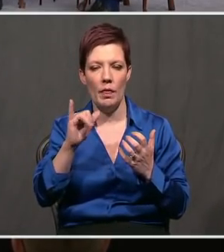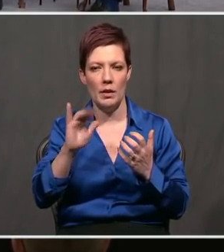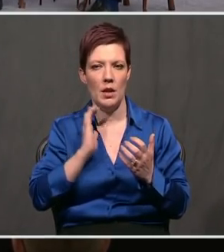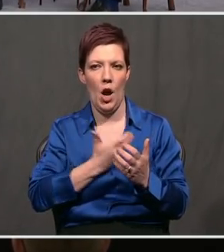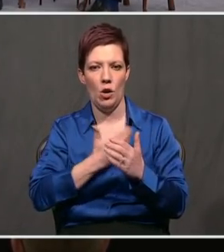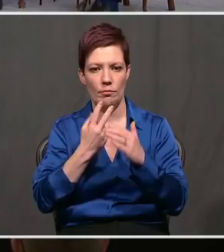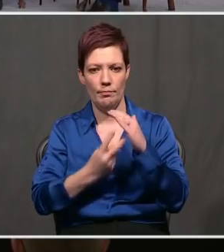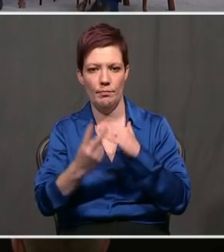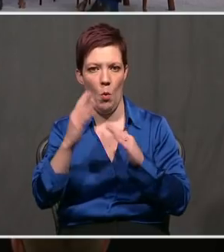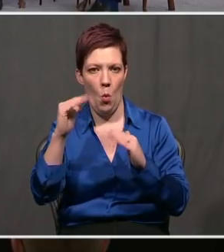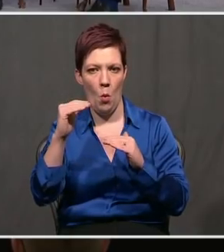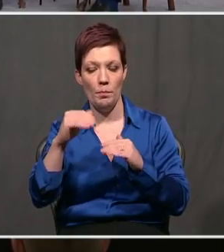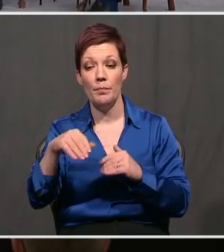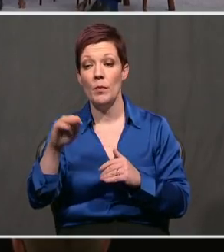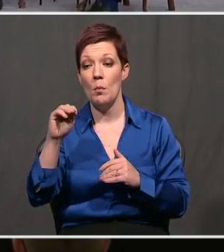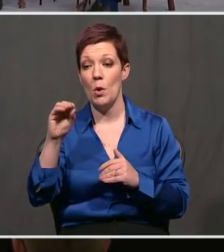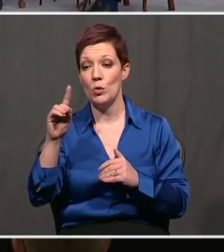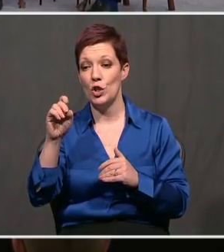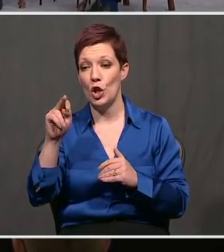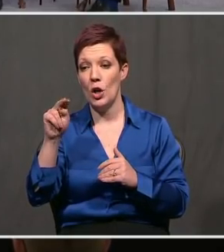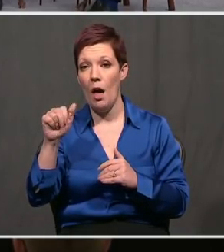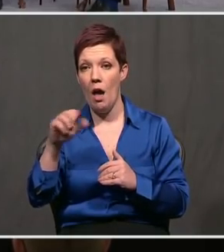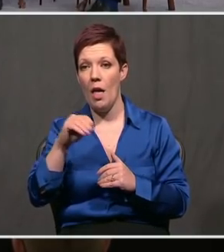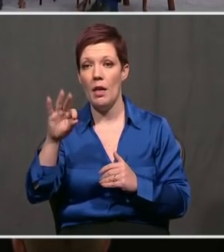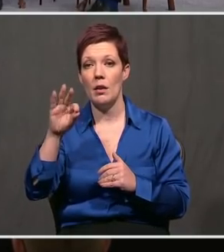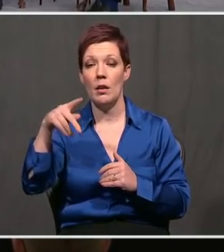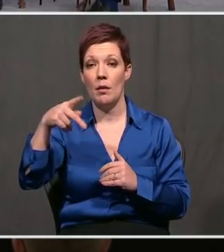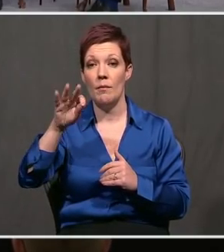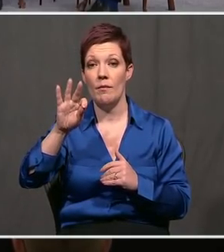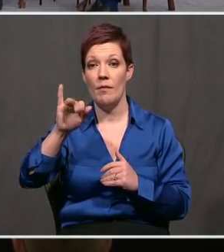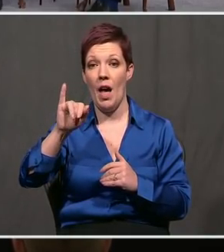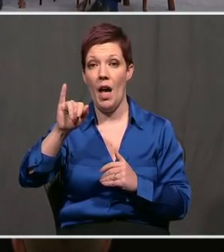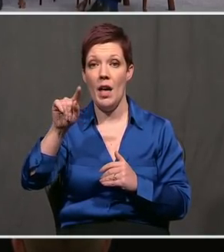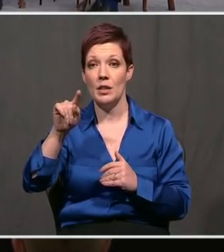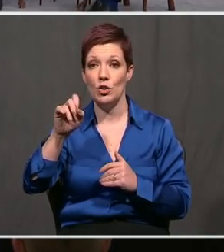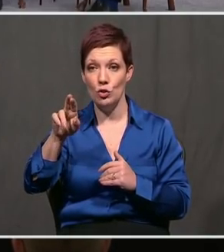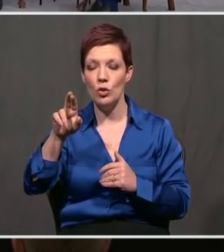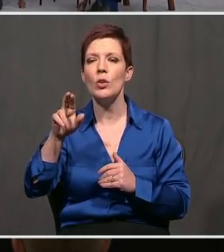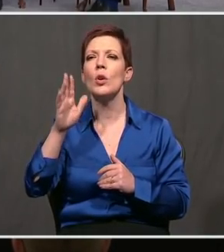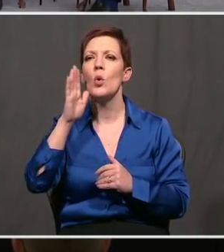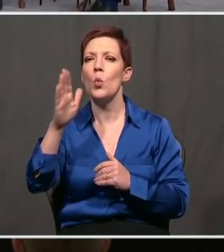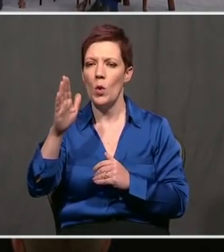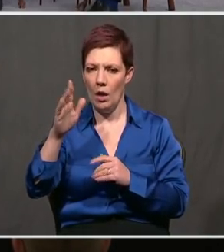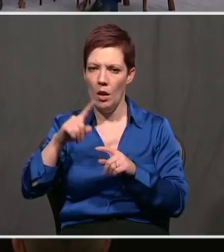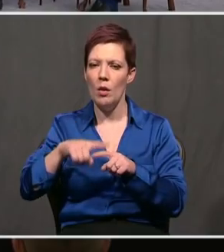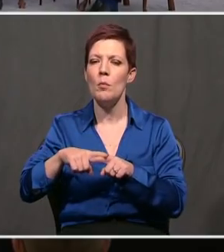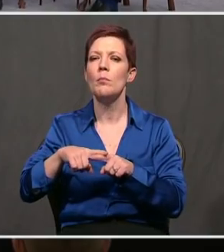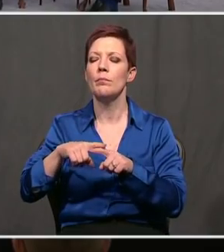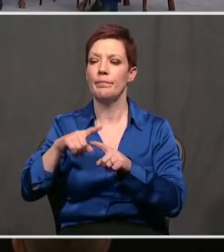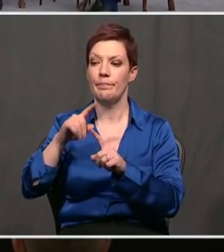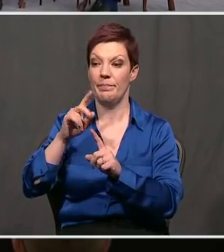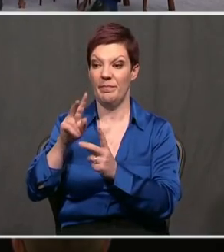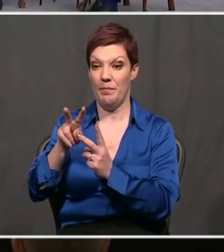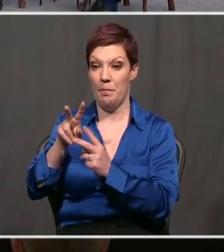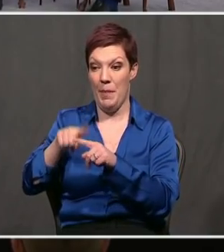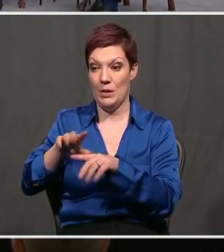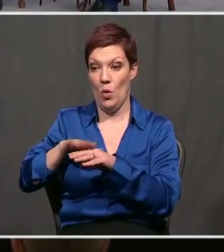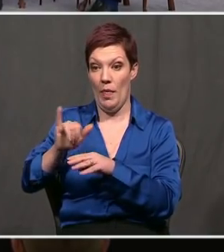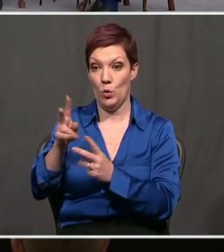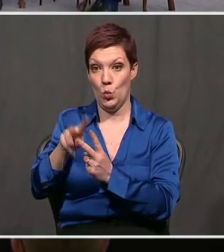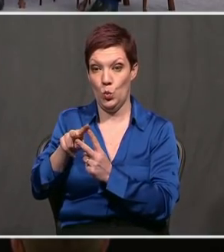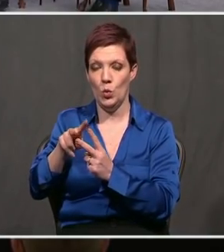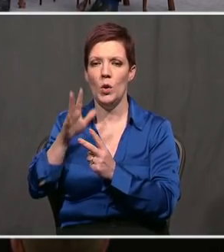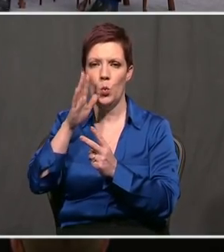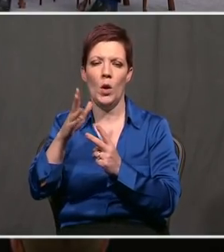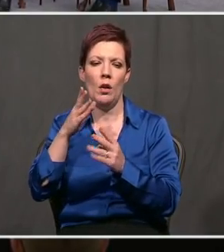the Moderna and the Pfizer, we think based on our allocations, we're gonna be focusing that on high-risk populations and the frontline